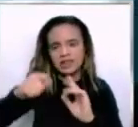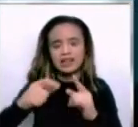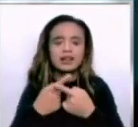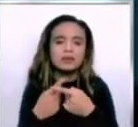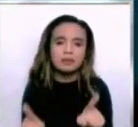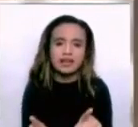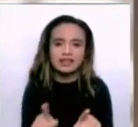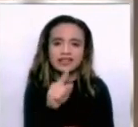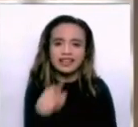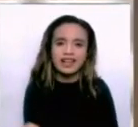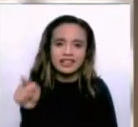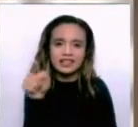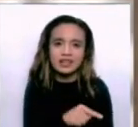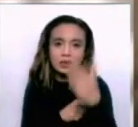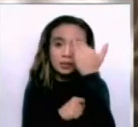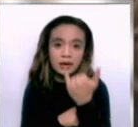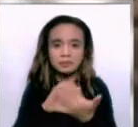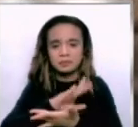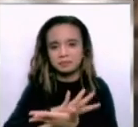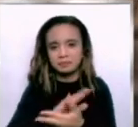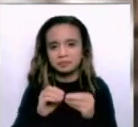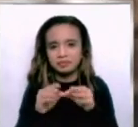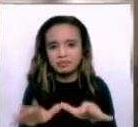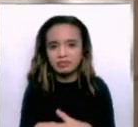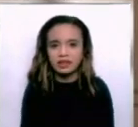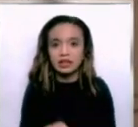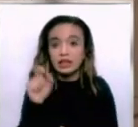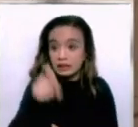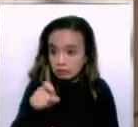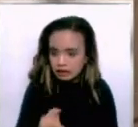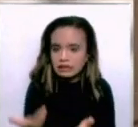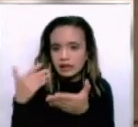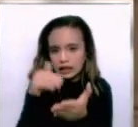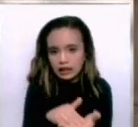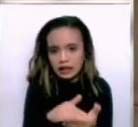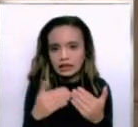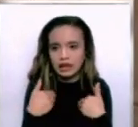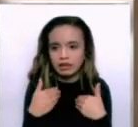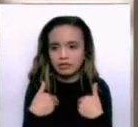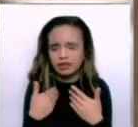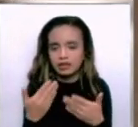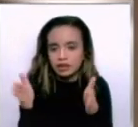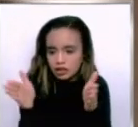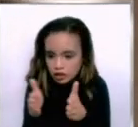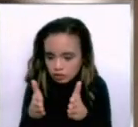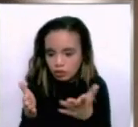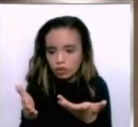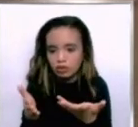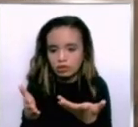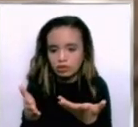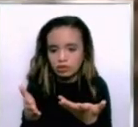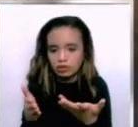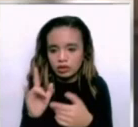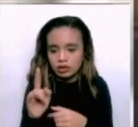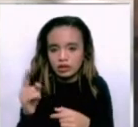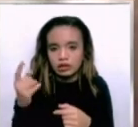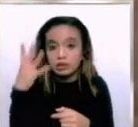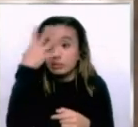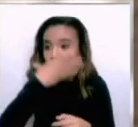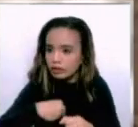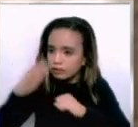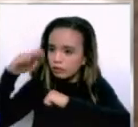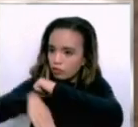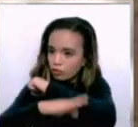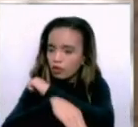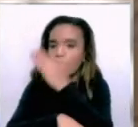dahil sa pandemic. So we had to send a small crew out there to film your beautiful coastline so that we can recreate